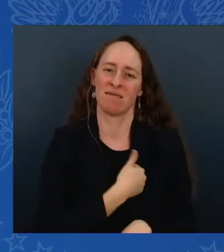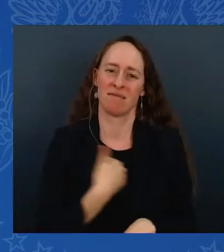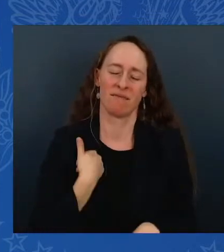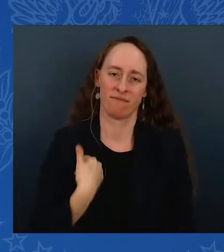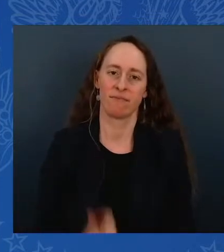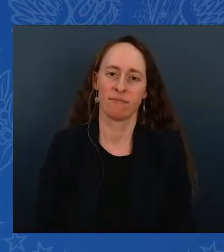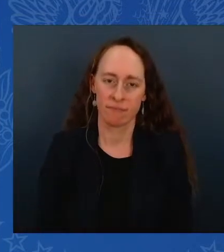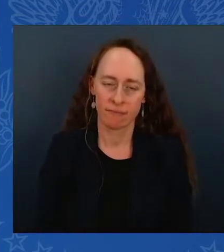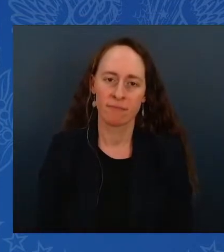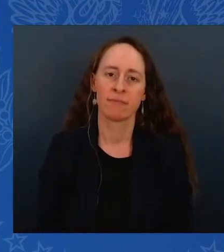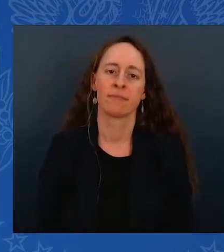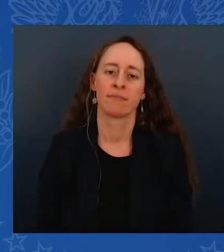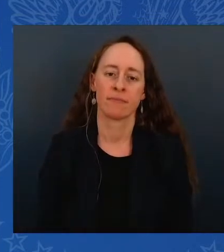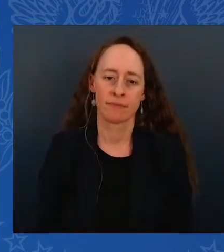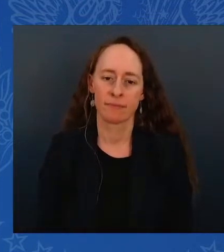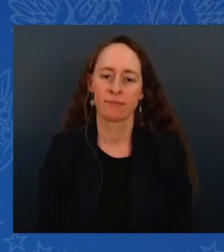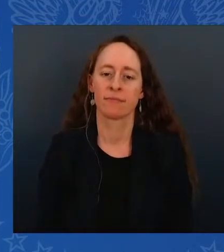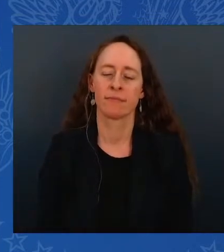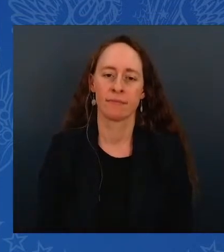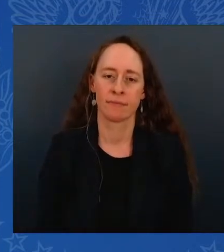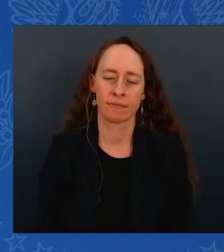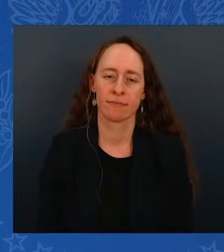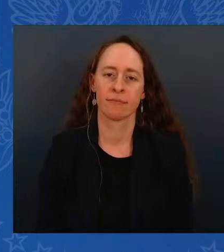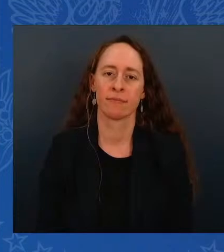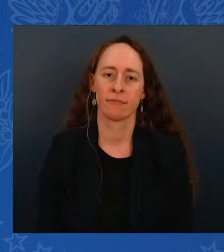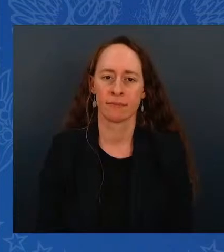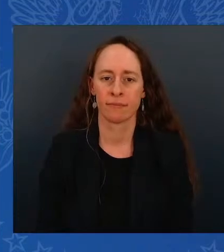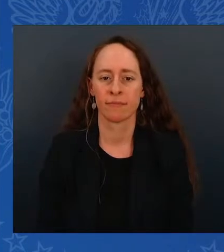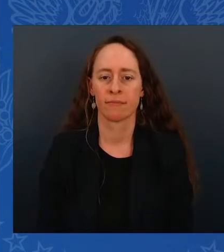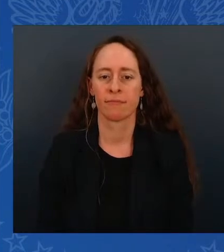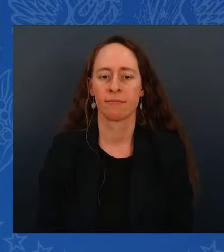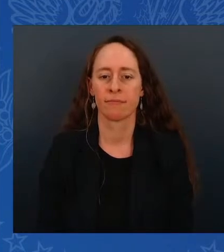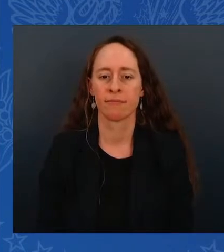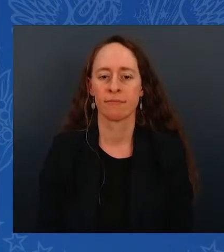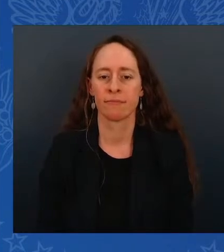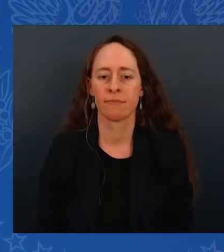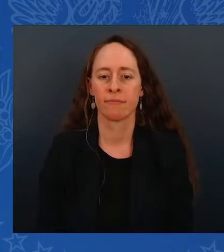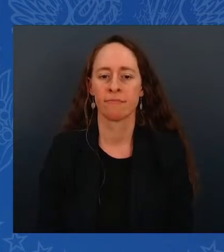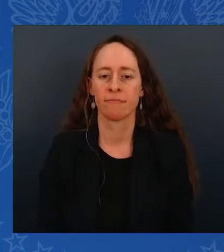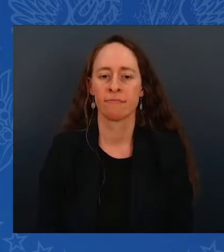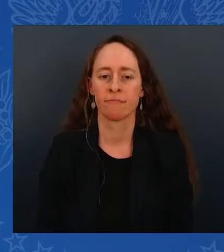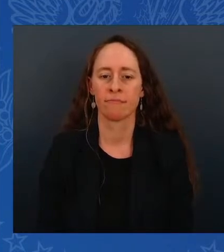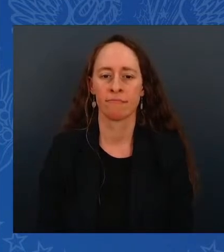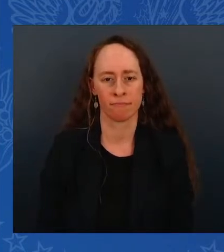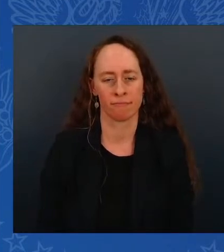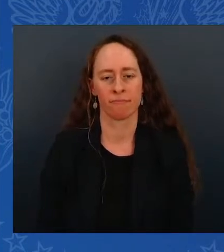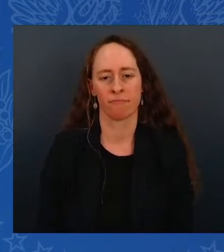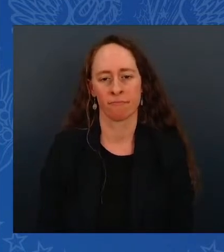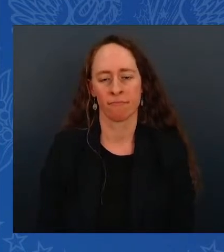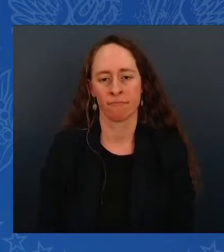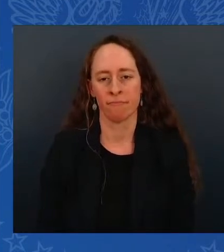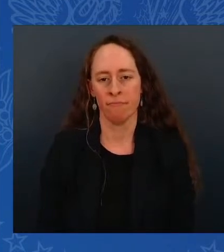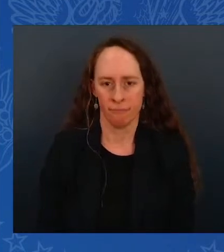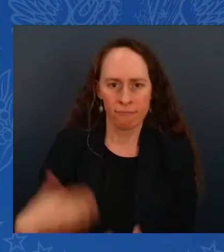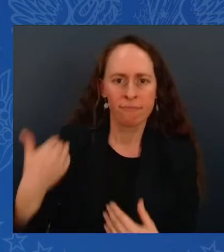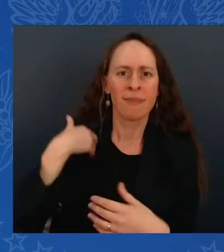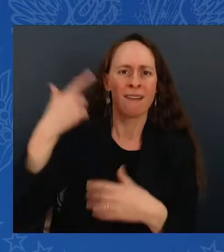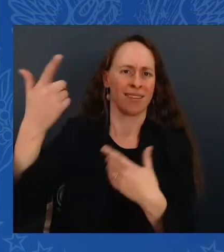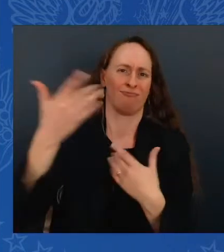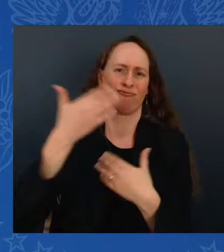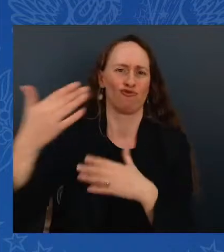if I could hold in the back there, that's why I have great relations with our European friends. But this is one where they go, whoa.